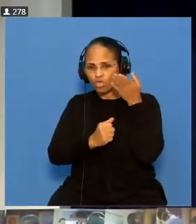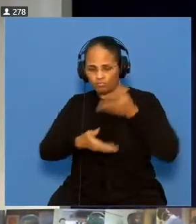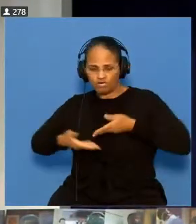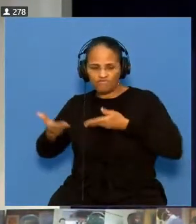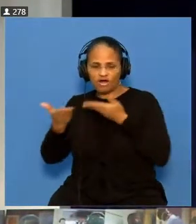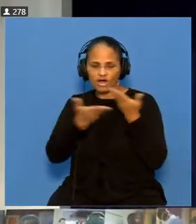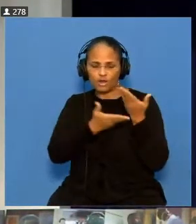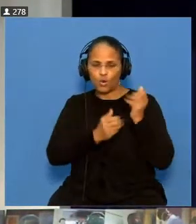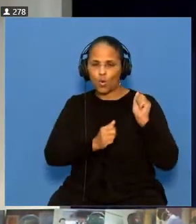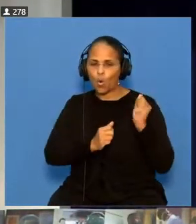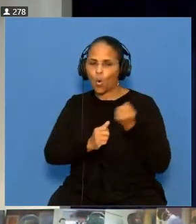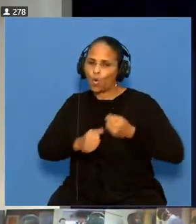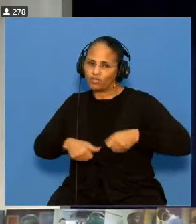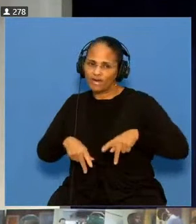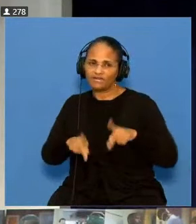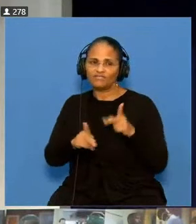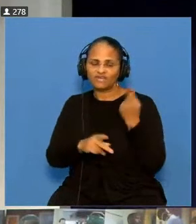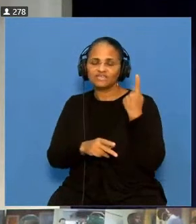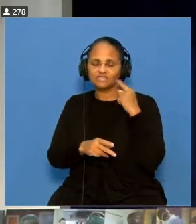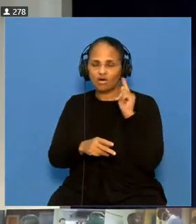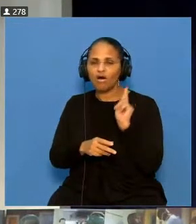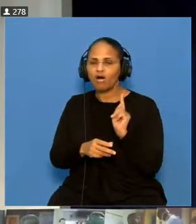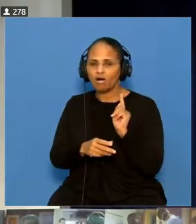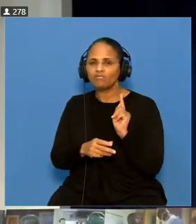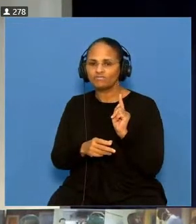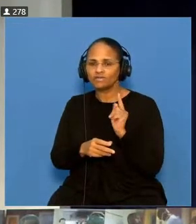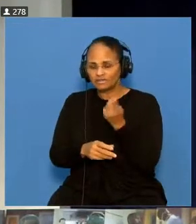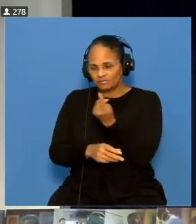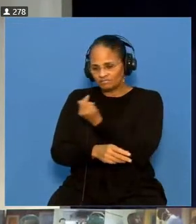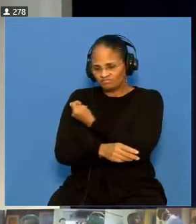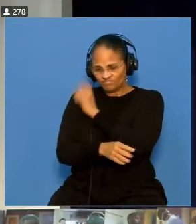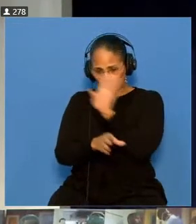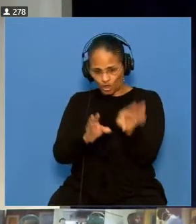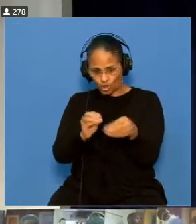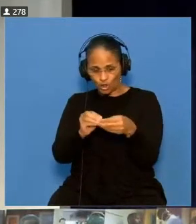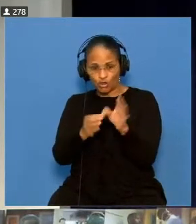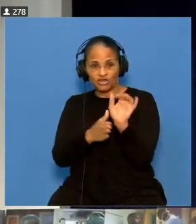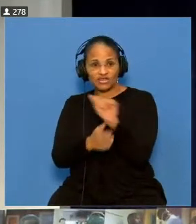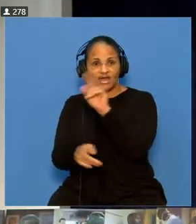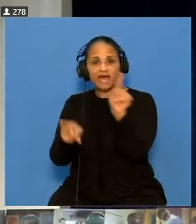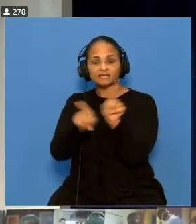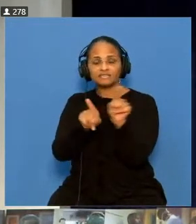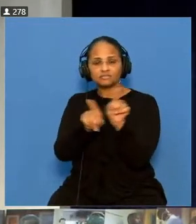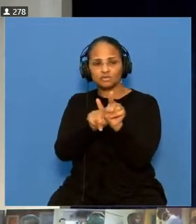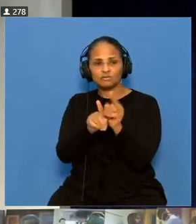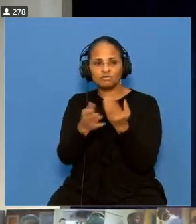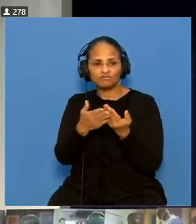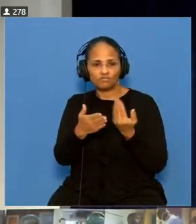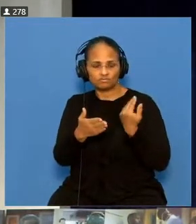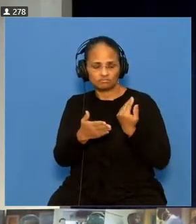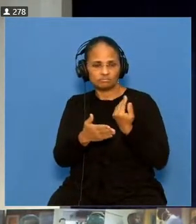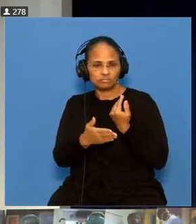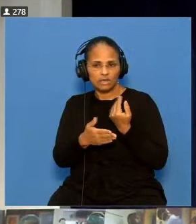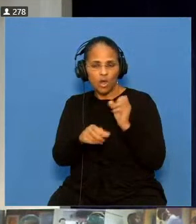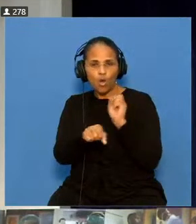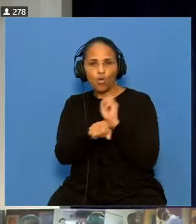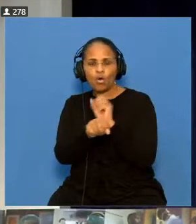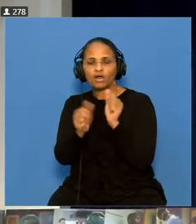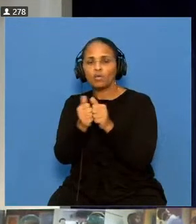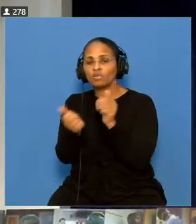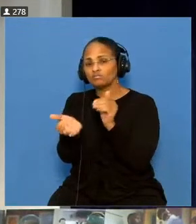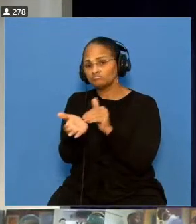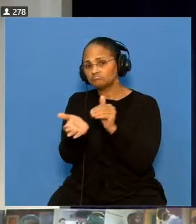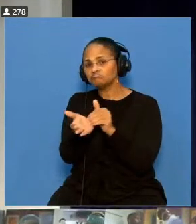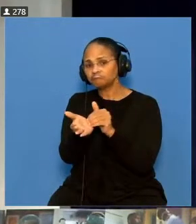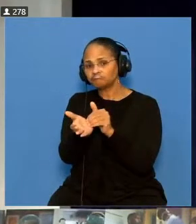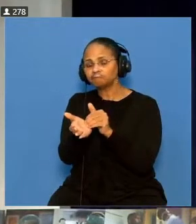providing all the benefits of the vaccination and so forth, but we'll also be including in that, as we've been doing previously, working with the physician